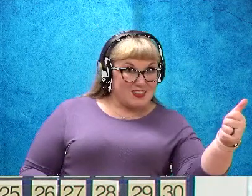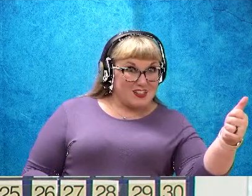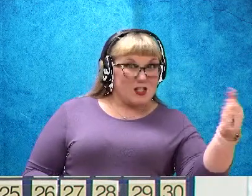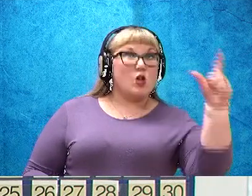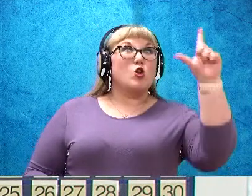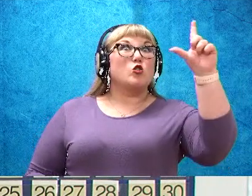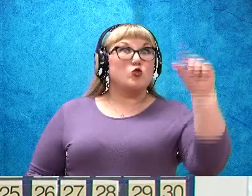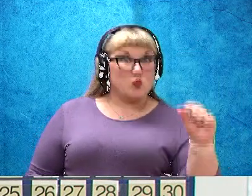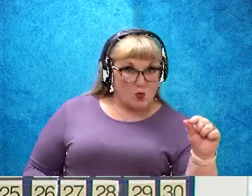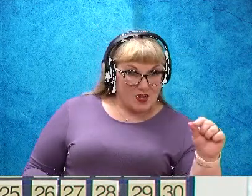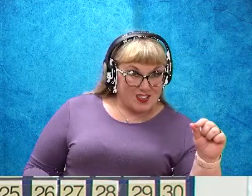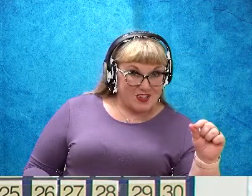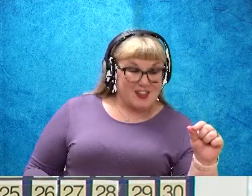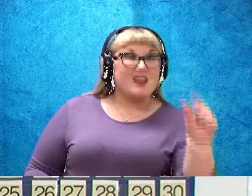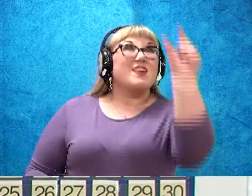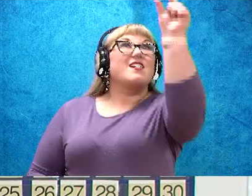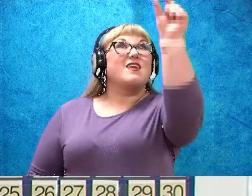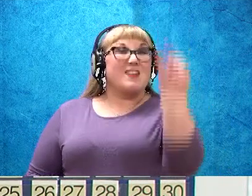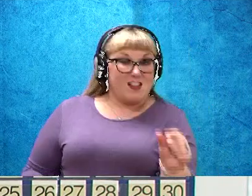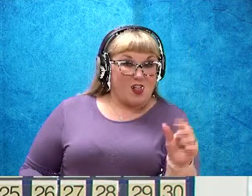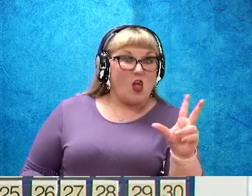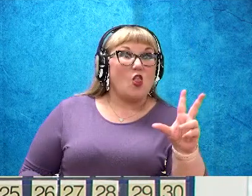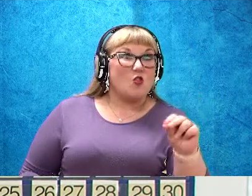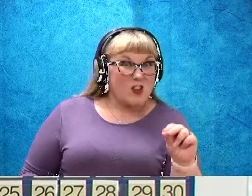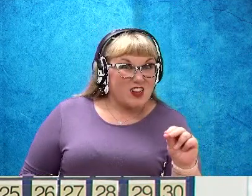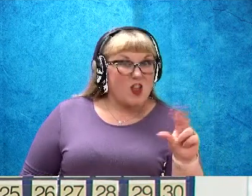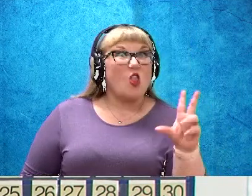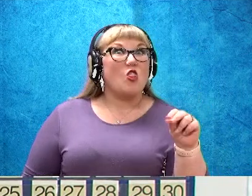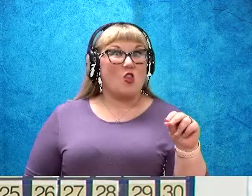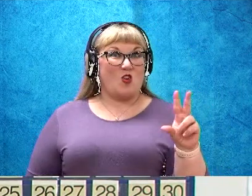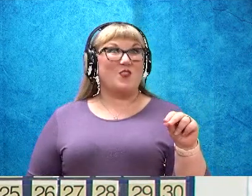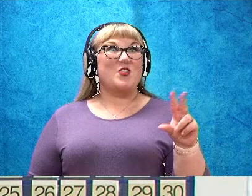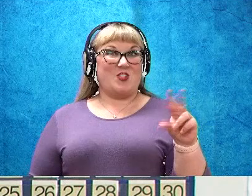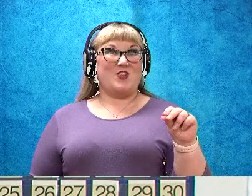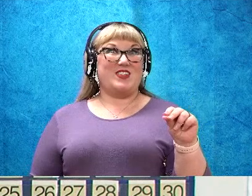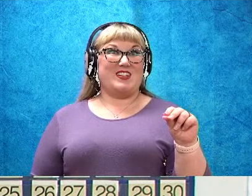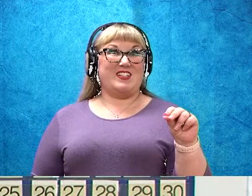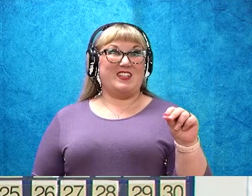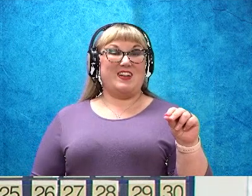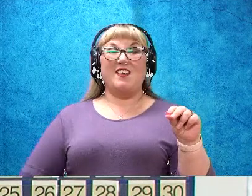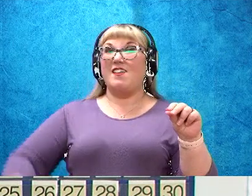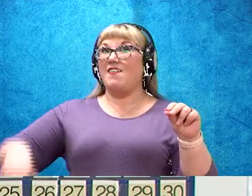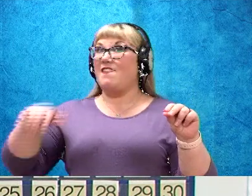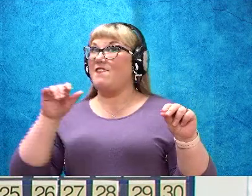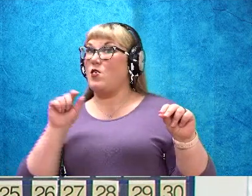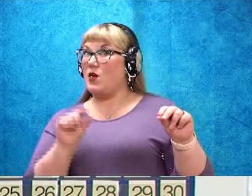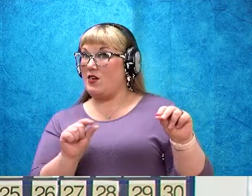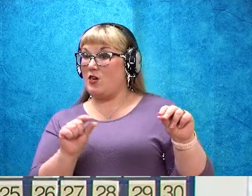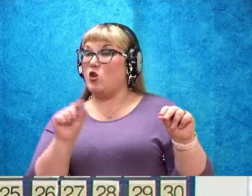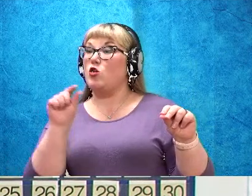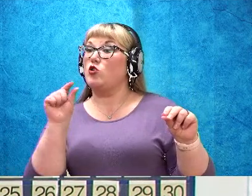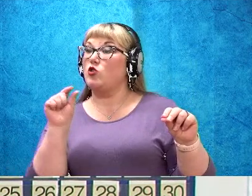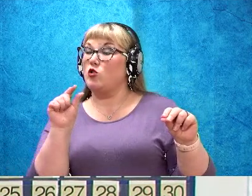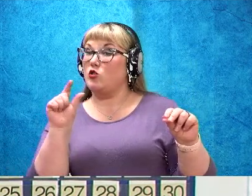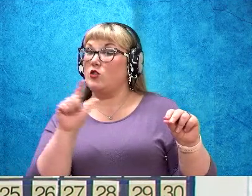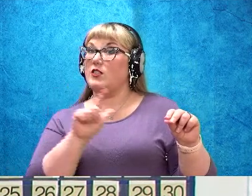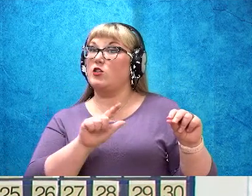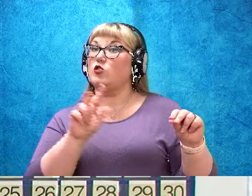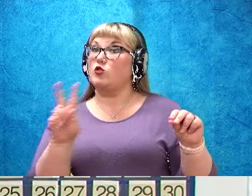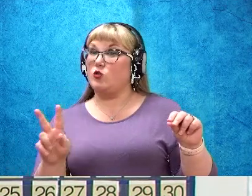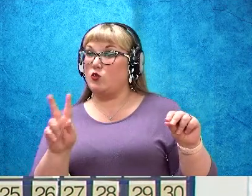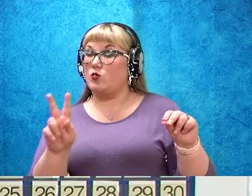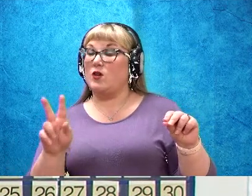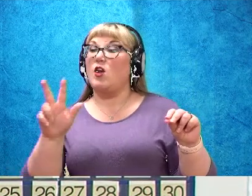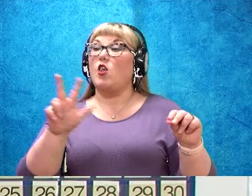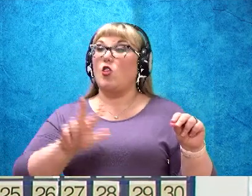10, 20, 30. We have 31, 32,